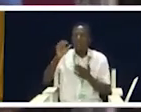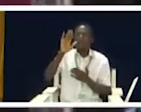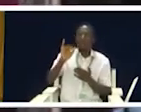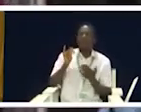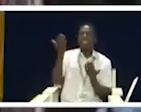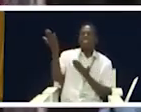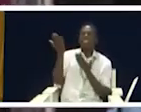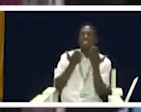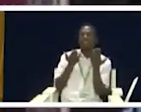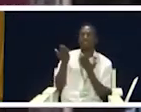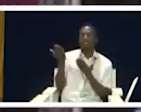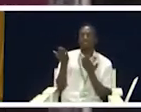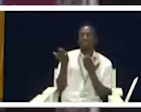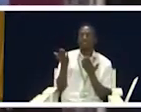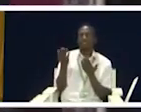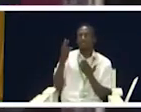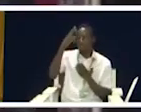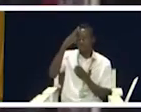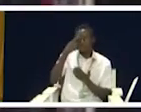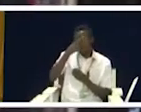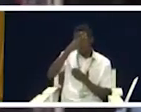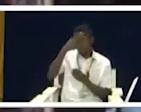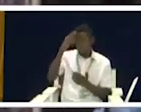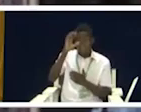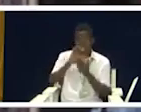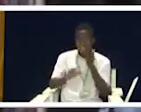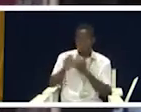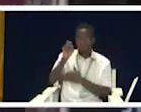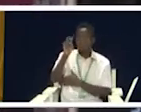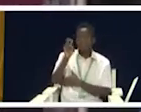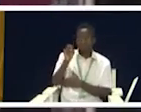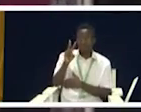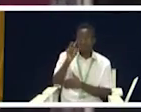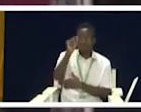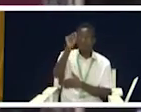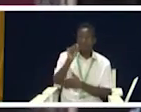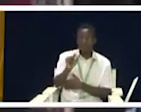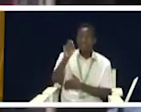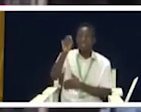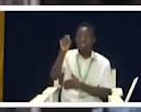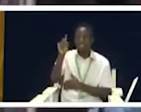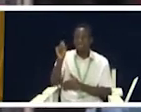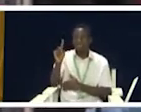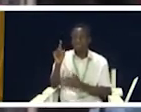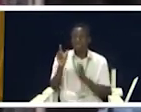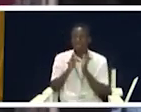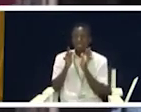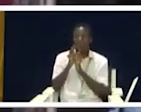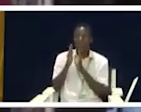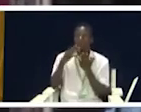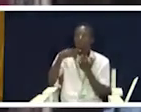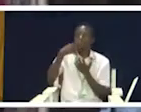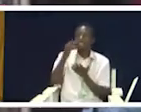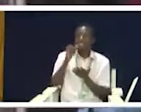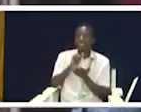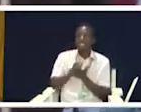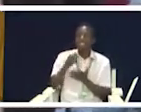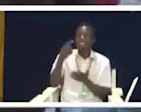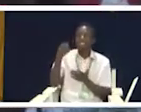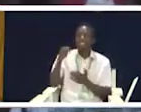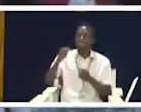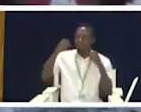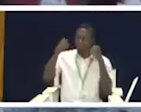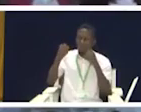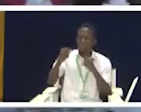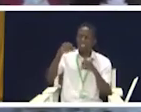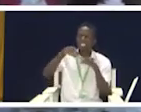Service. Romans 12, verse 11. Romans 12, verse 11. Bible says, be fervent in spirit, serving